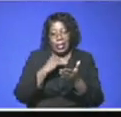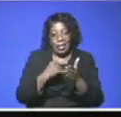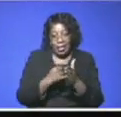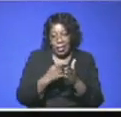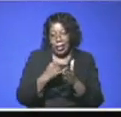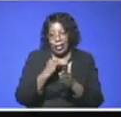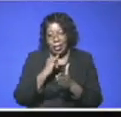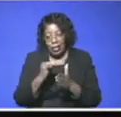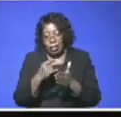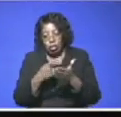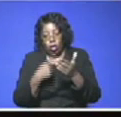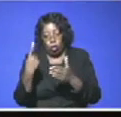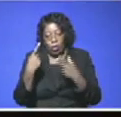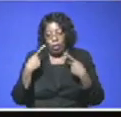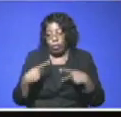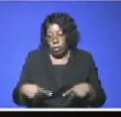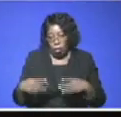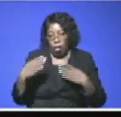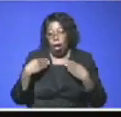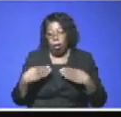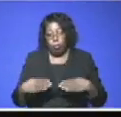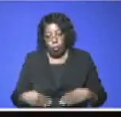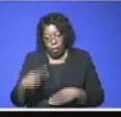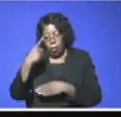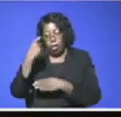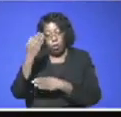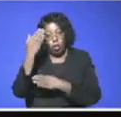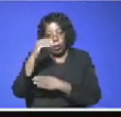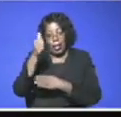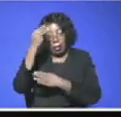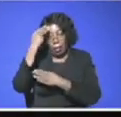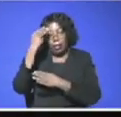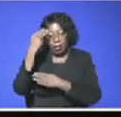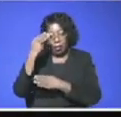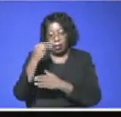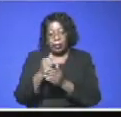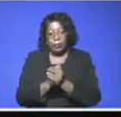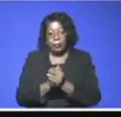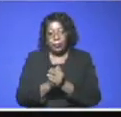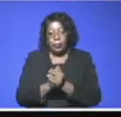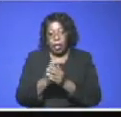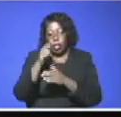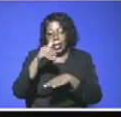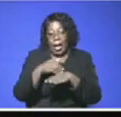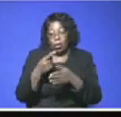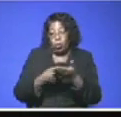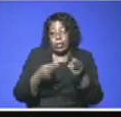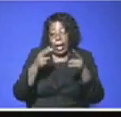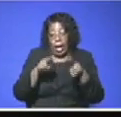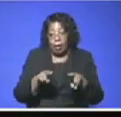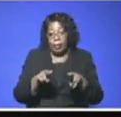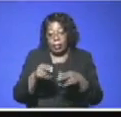only dealing with the physical body, because we know that anything mental affects physical. It's also looking at what's going on with